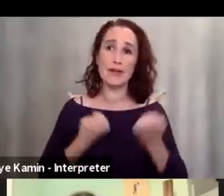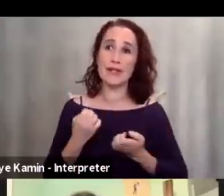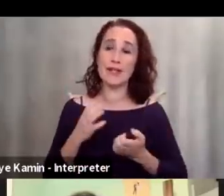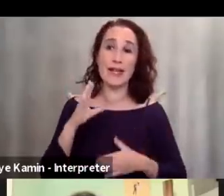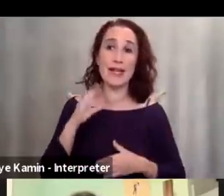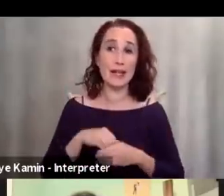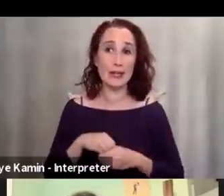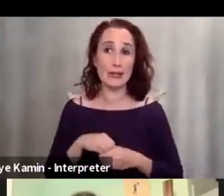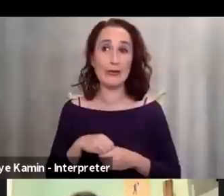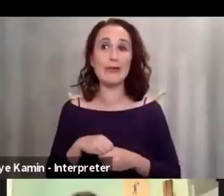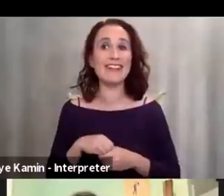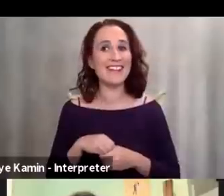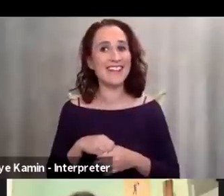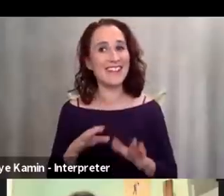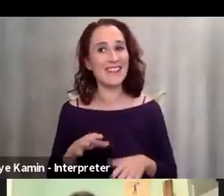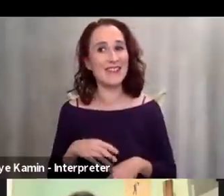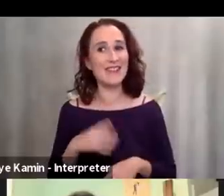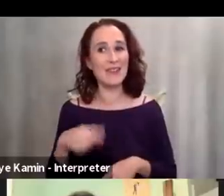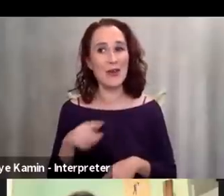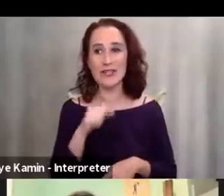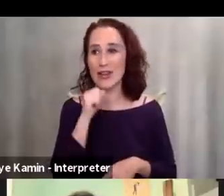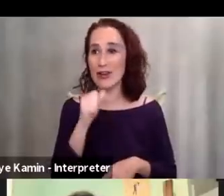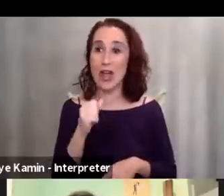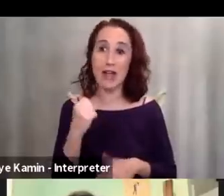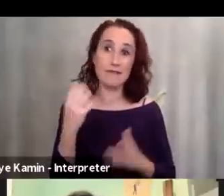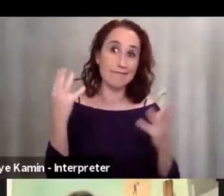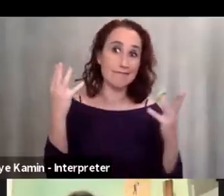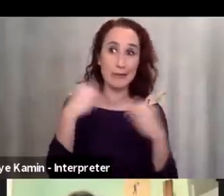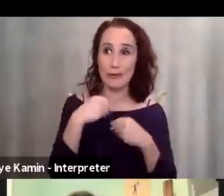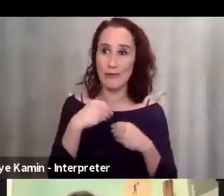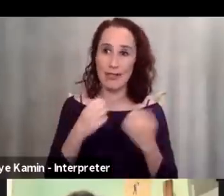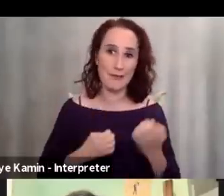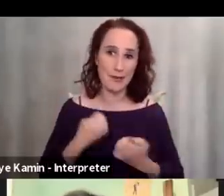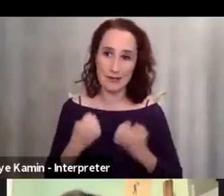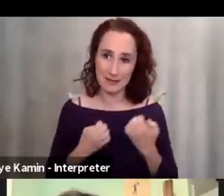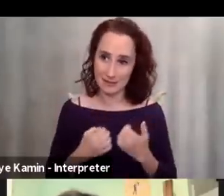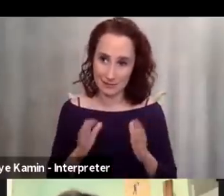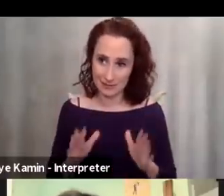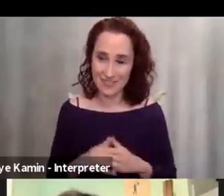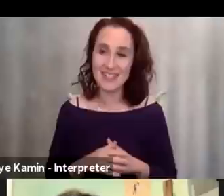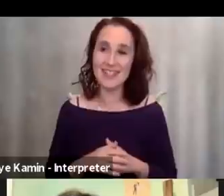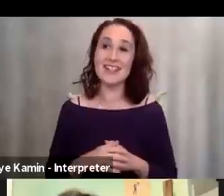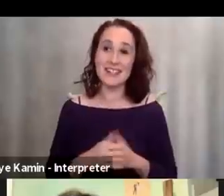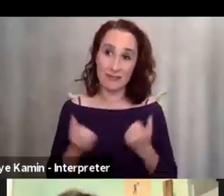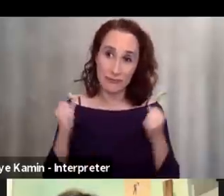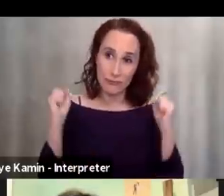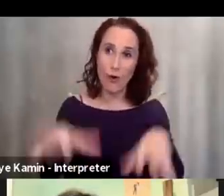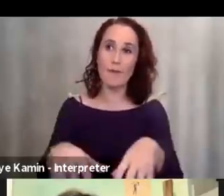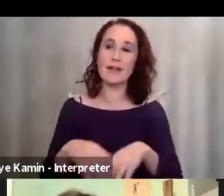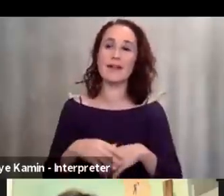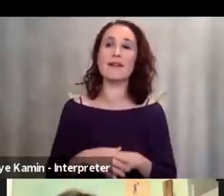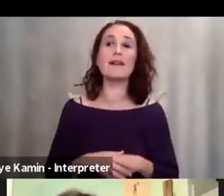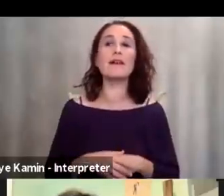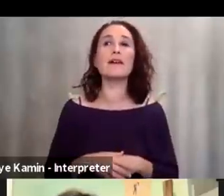less attractive ones, because I think that, I don't know, for me, it was a big deal to read